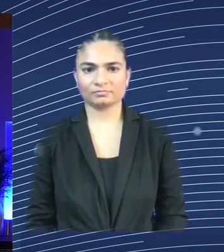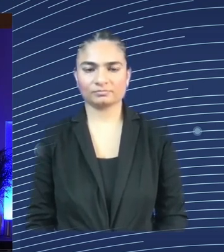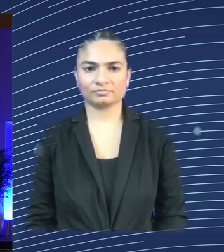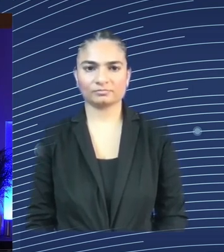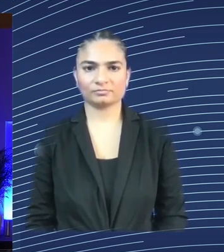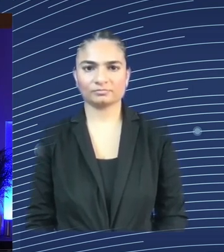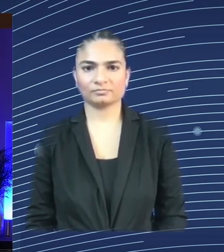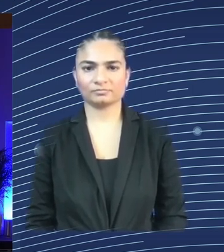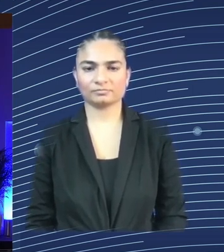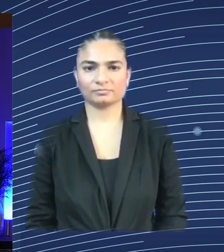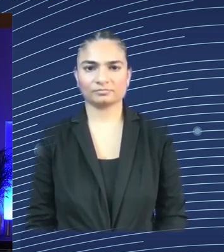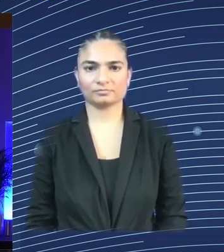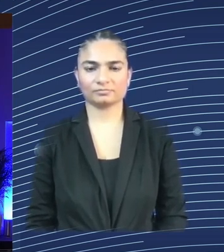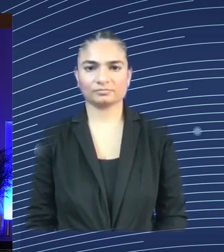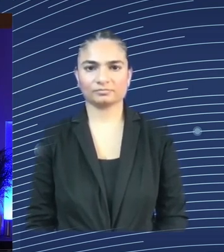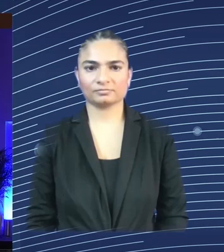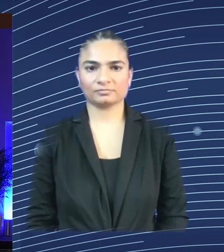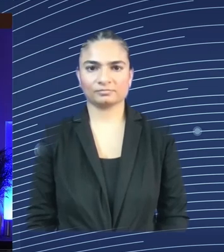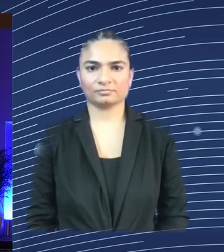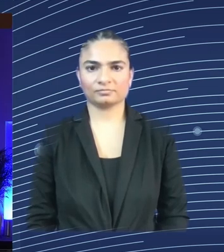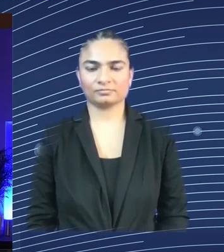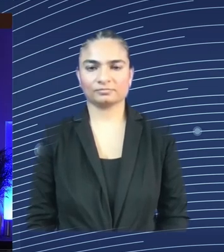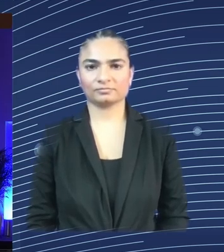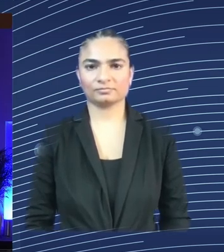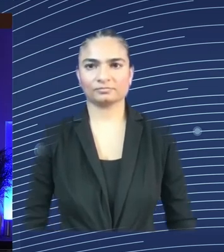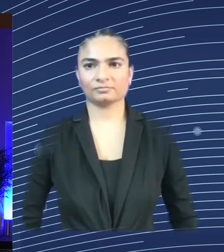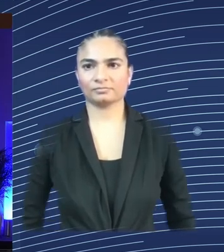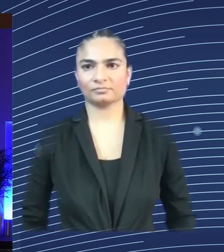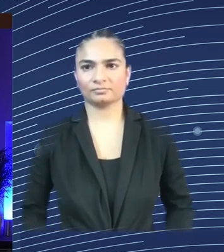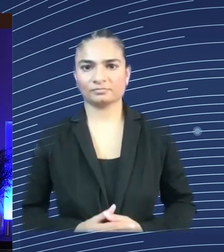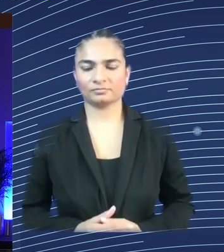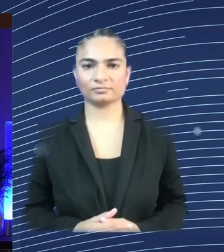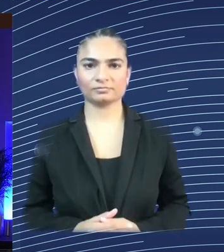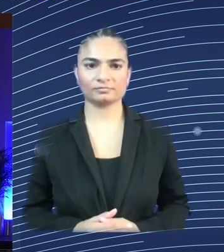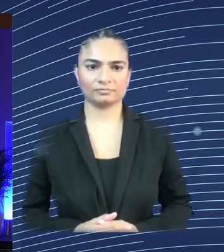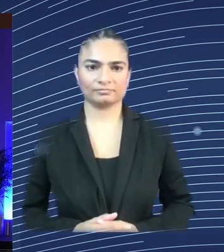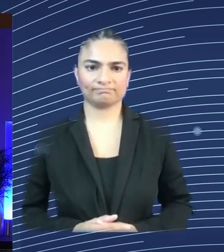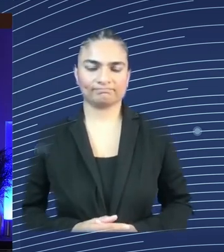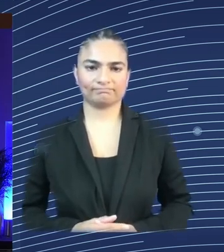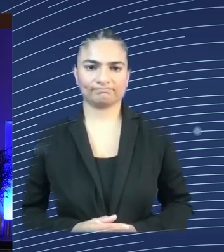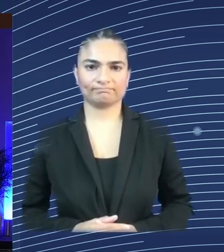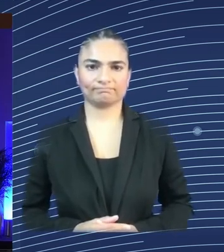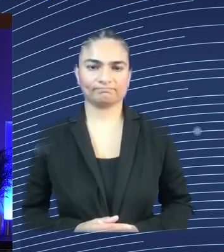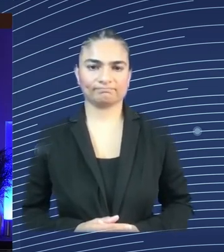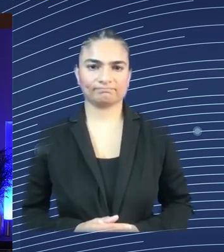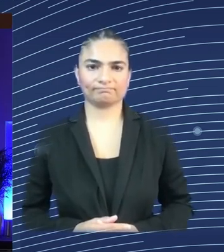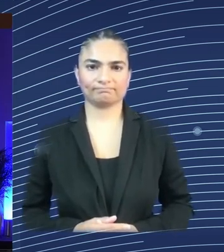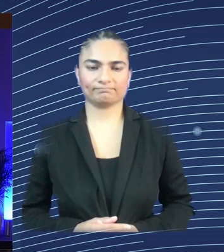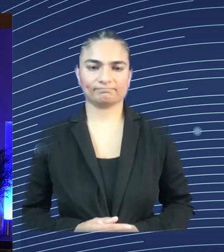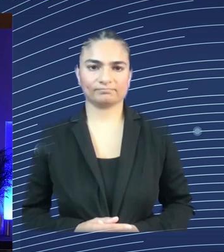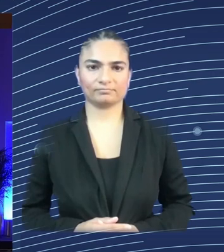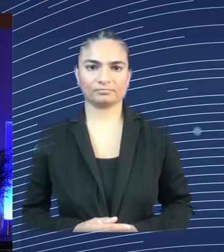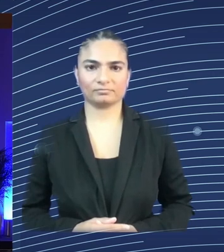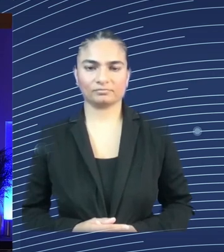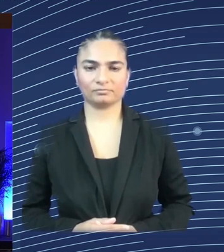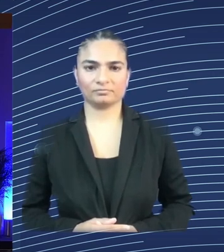social security, maybe tax, business insolvencies, etc. Did you face, whether